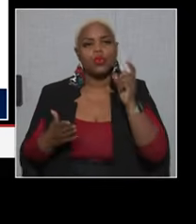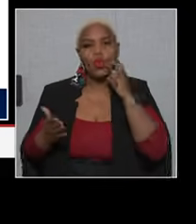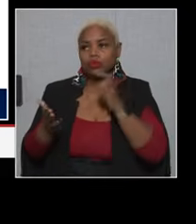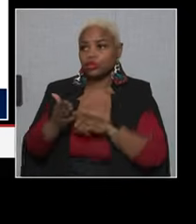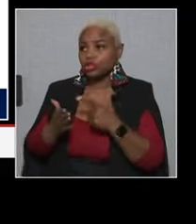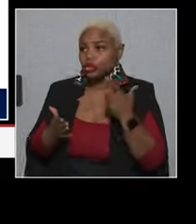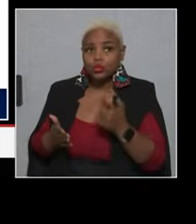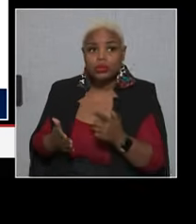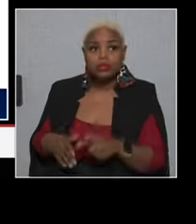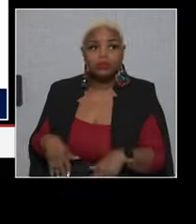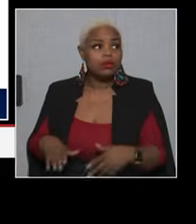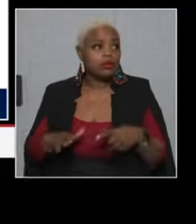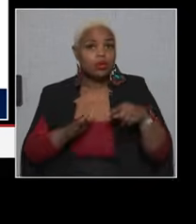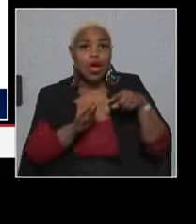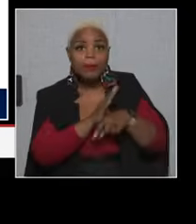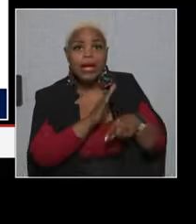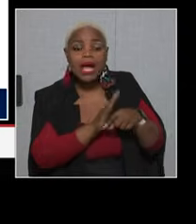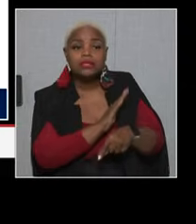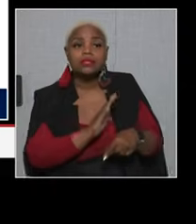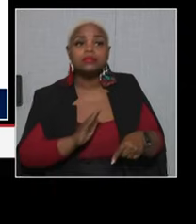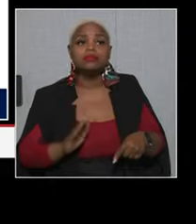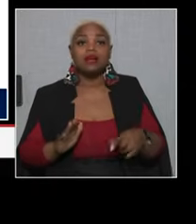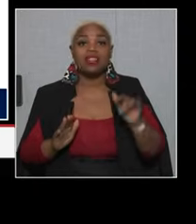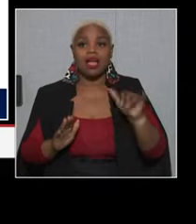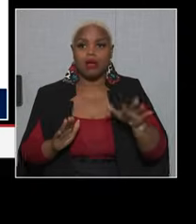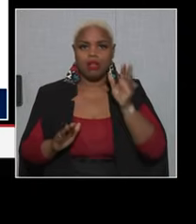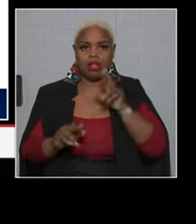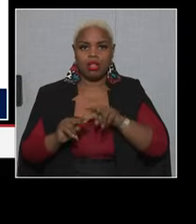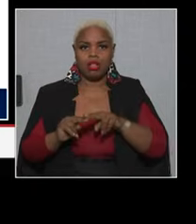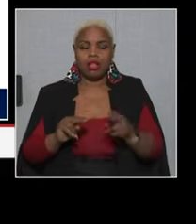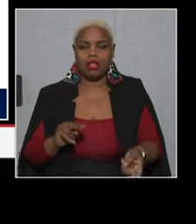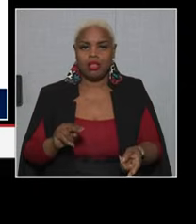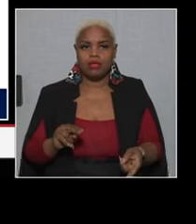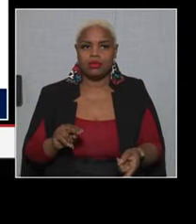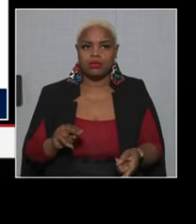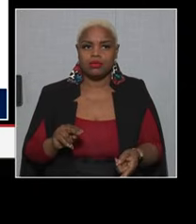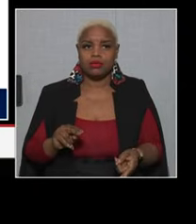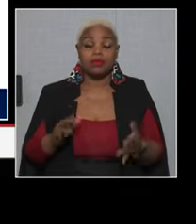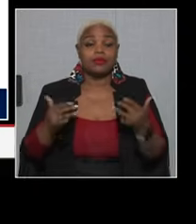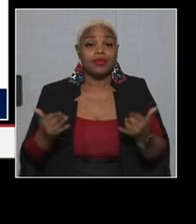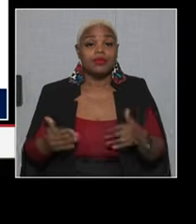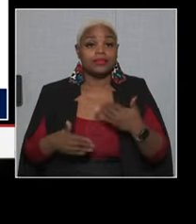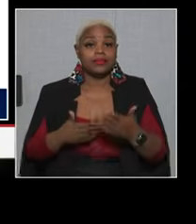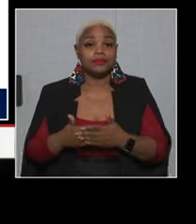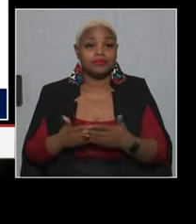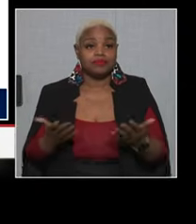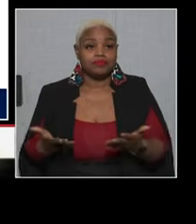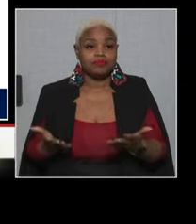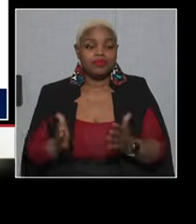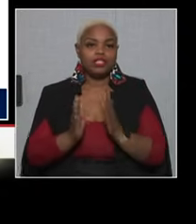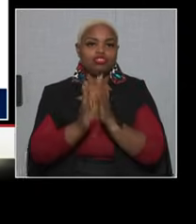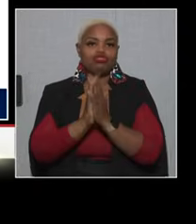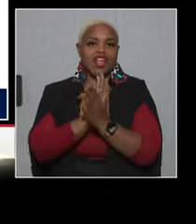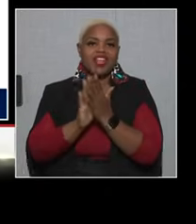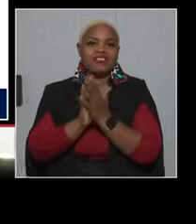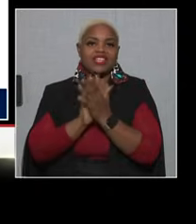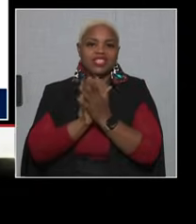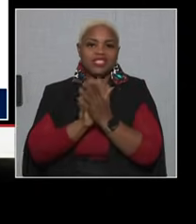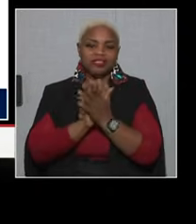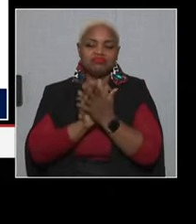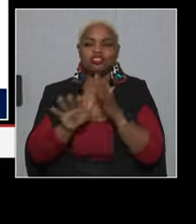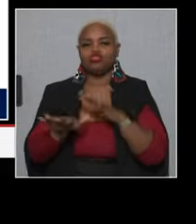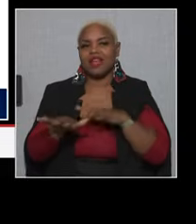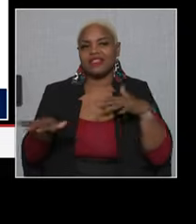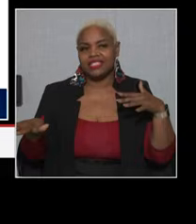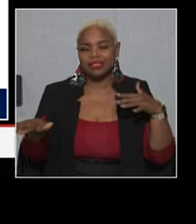from community was traffic. Keeping our communities safe is more than just reducing crime. It's also about making sure that our roadways are safer.